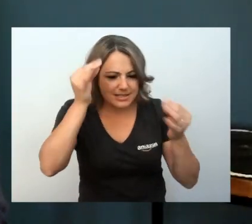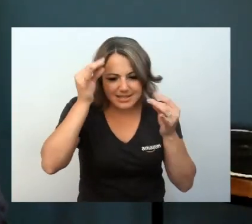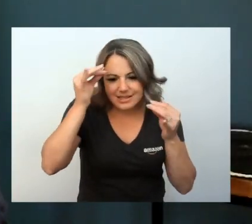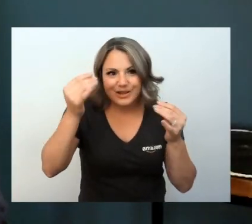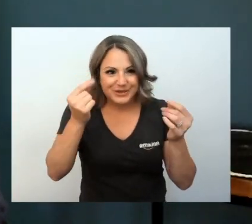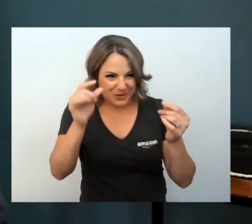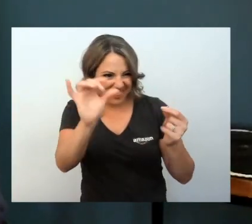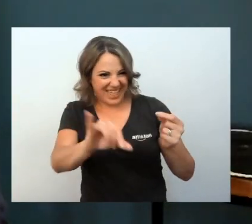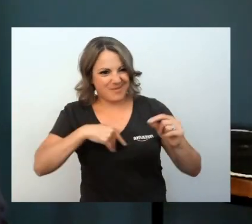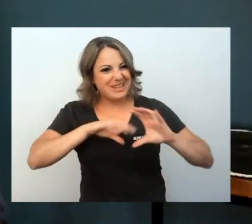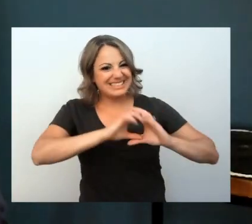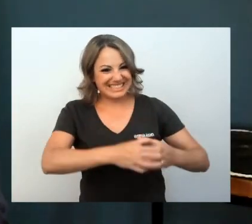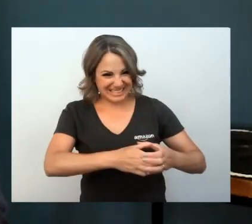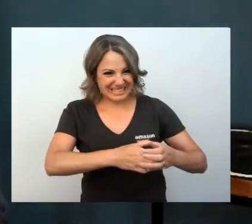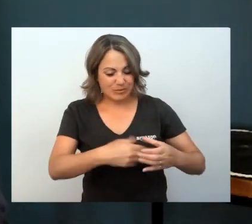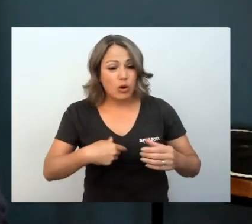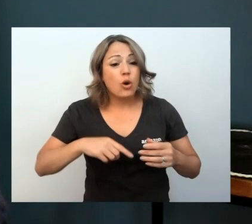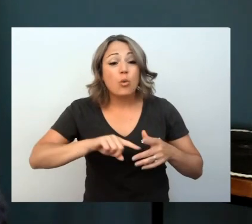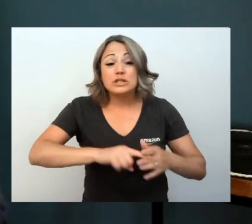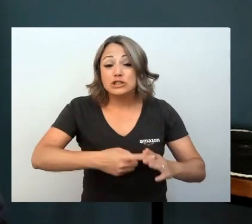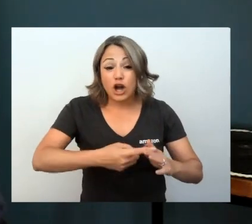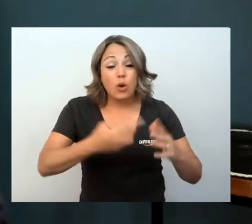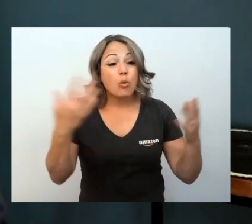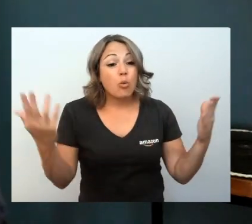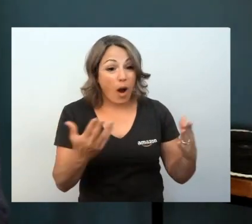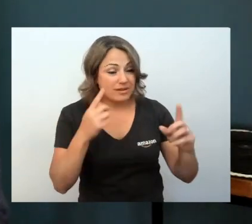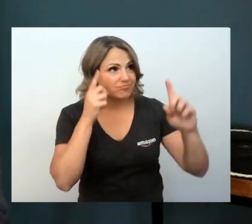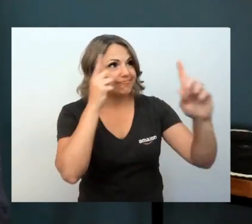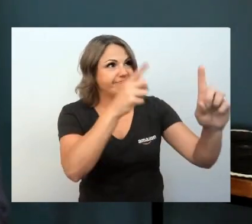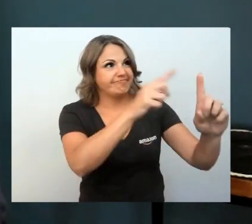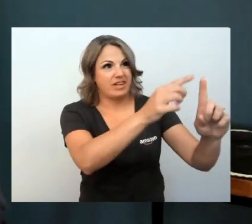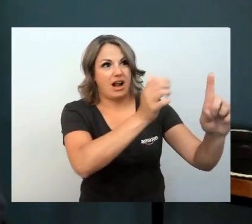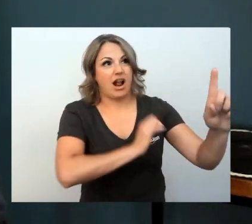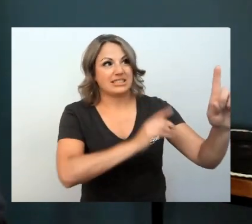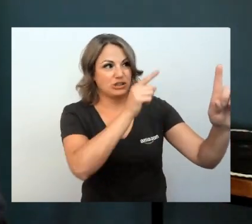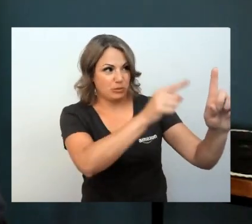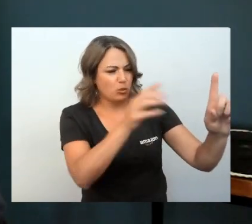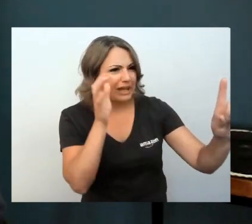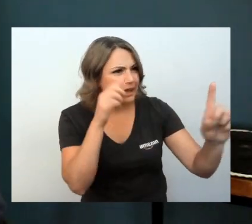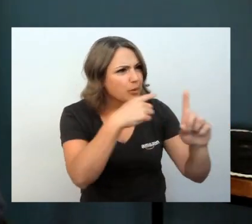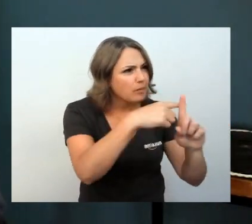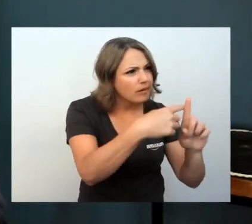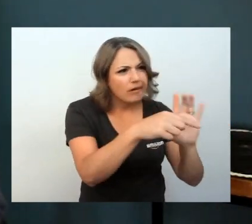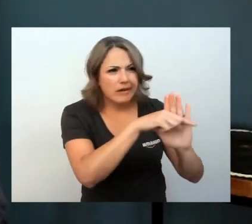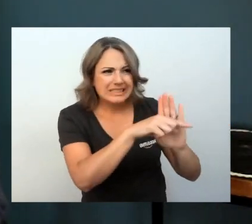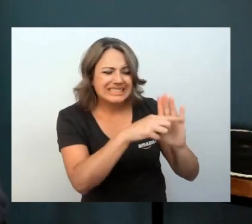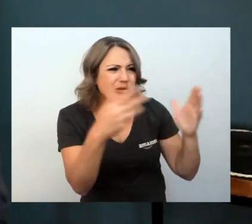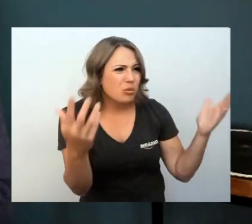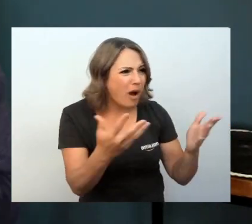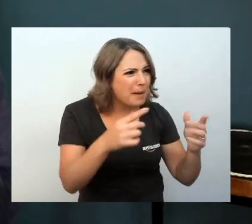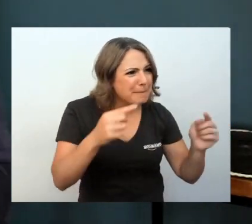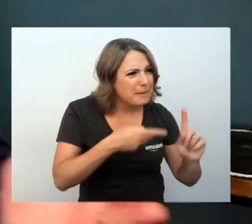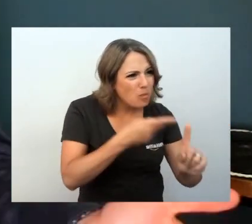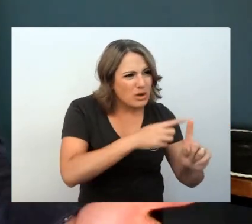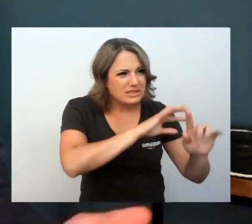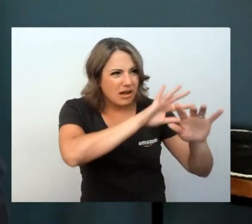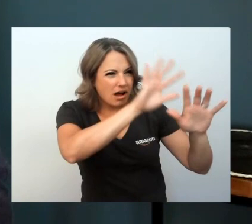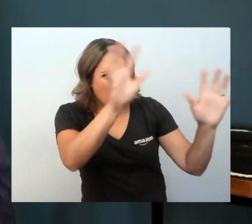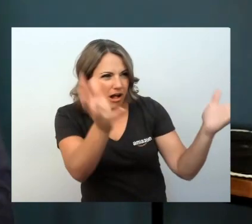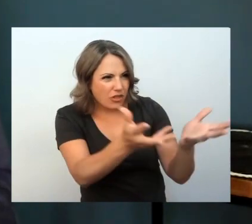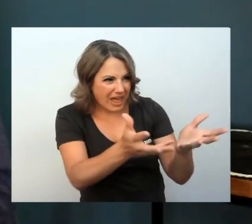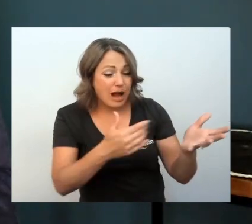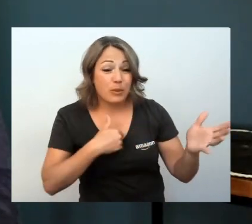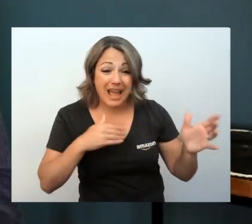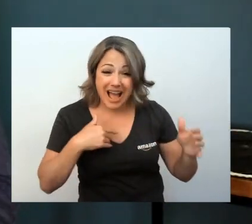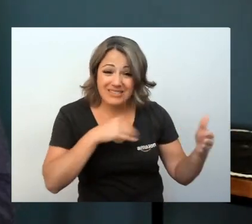and creating new products, we start by listening to customers, understanding what works and what doesn't work, what their pain points are. And this can range from conducting